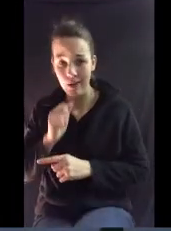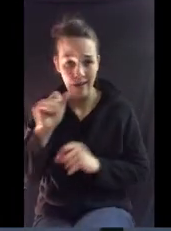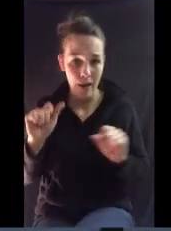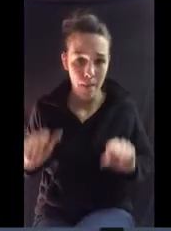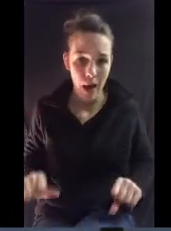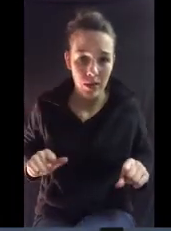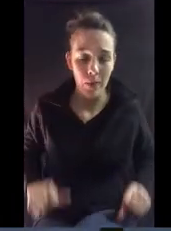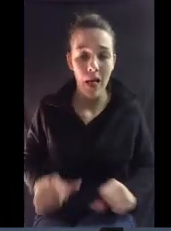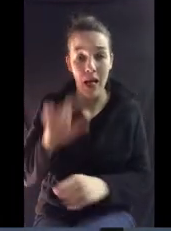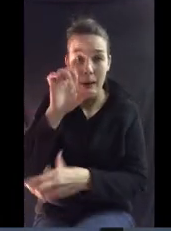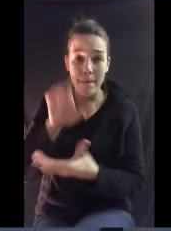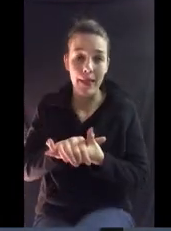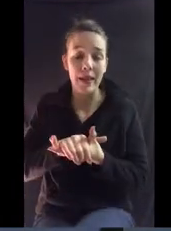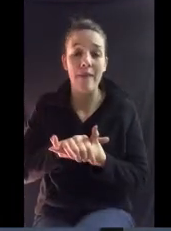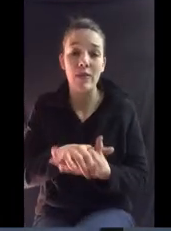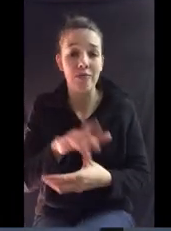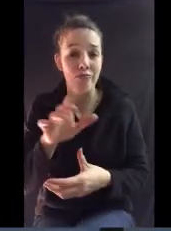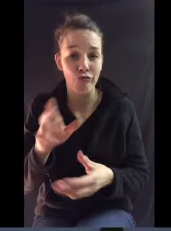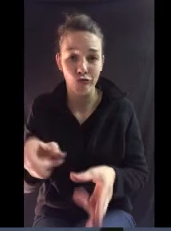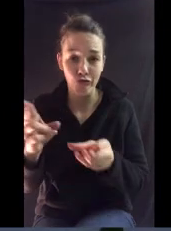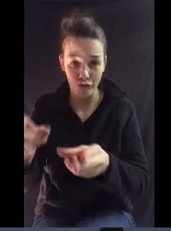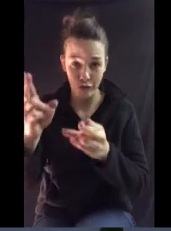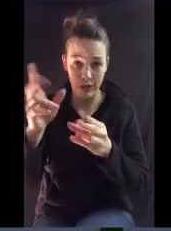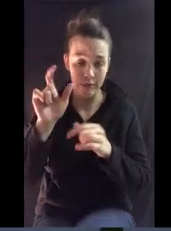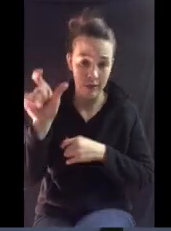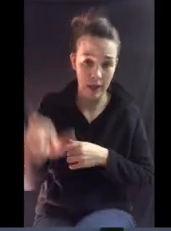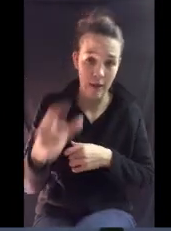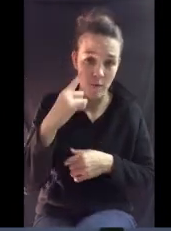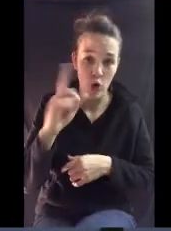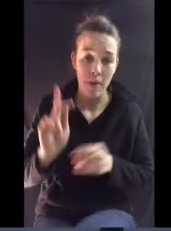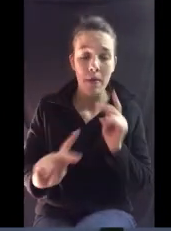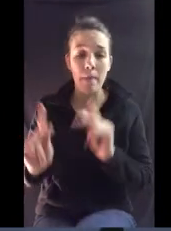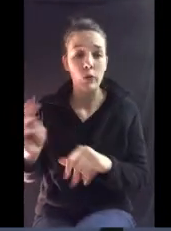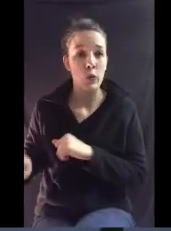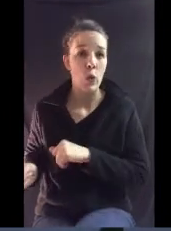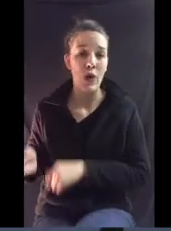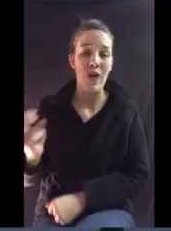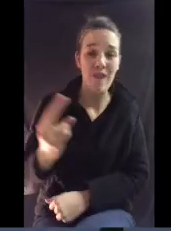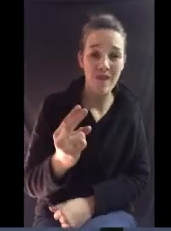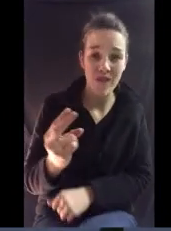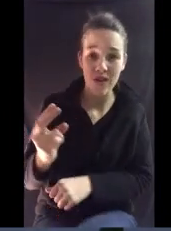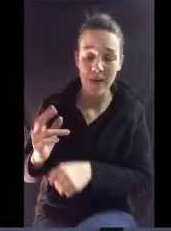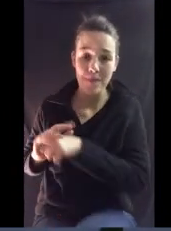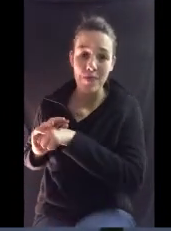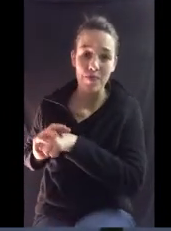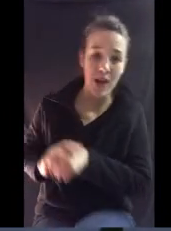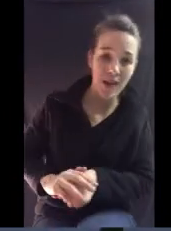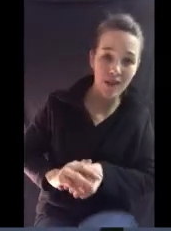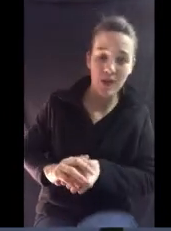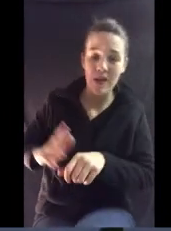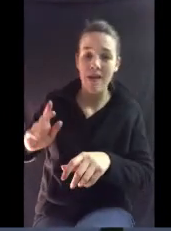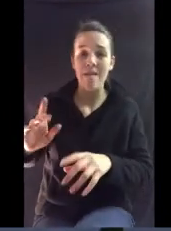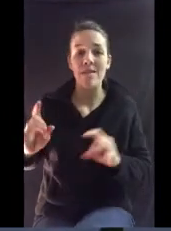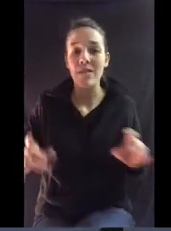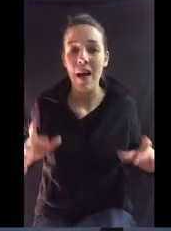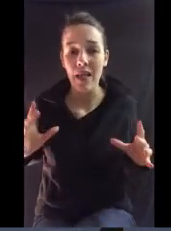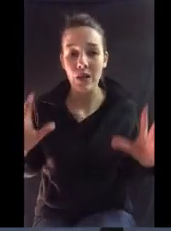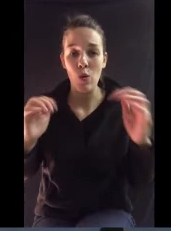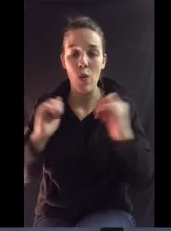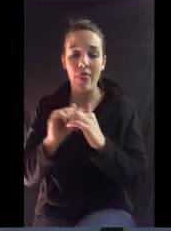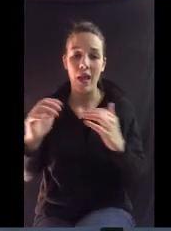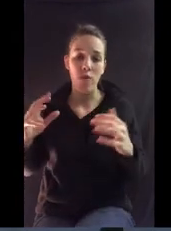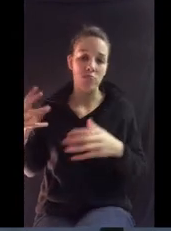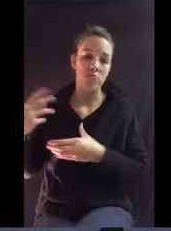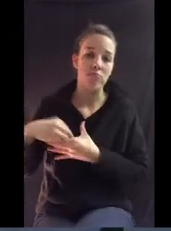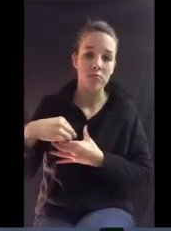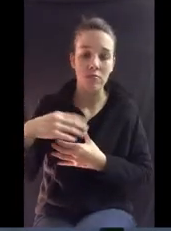brotherhood, and sisterhood are not possible. I believe there is an urgent need for people to overcome oppression and